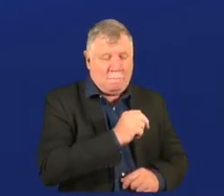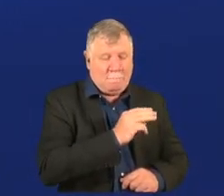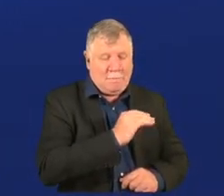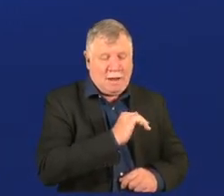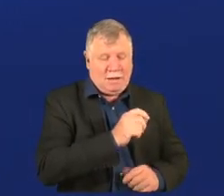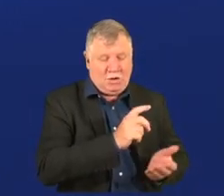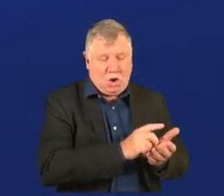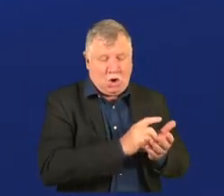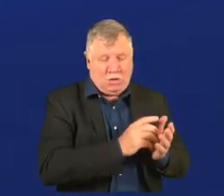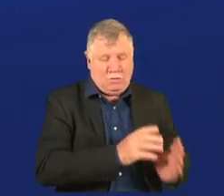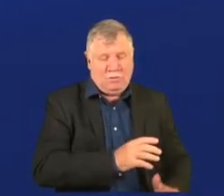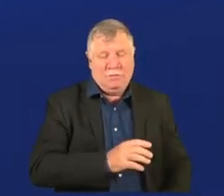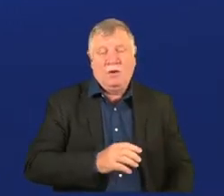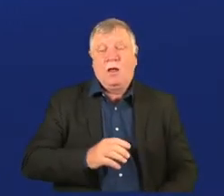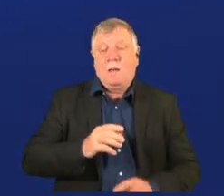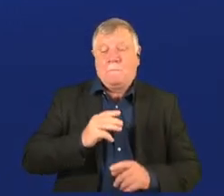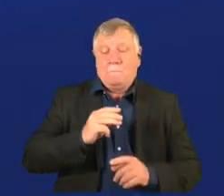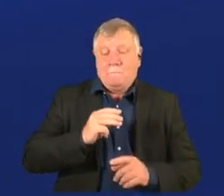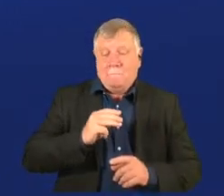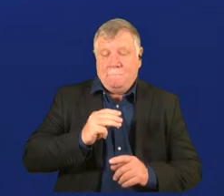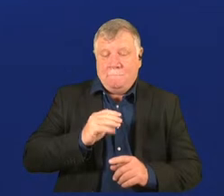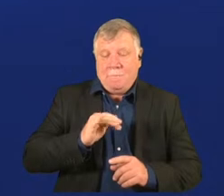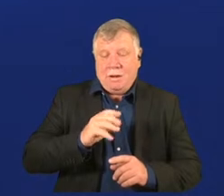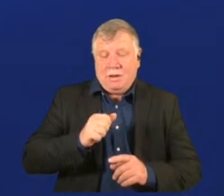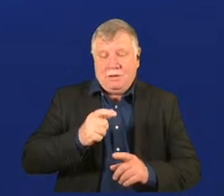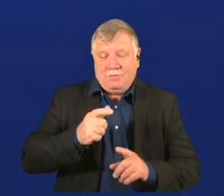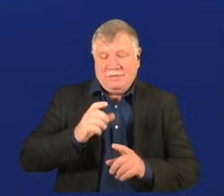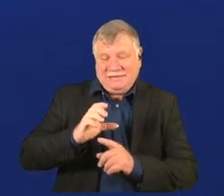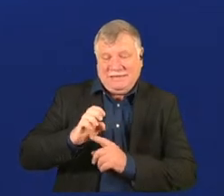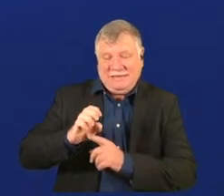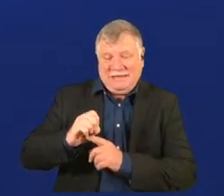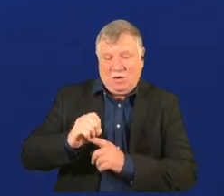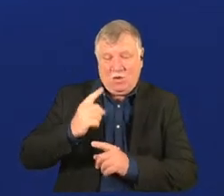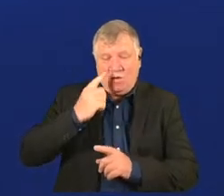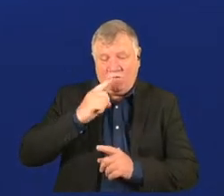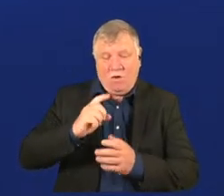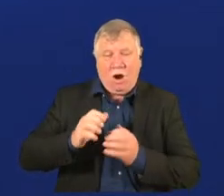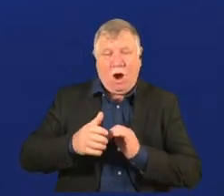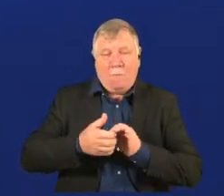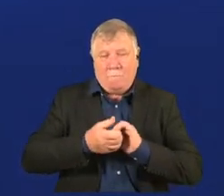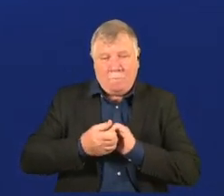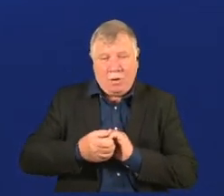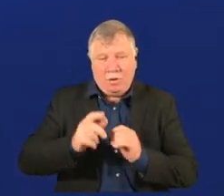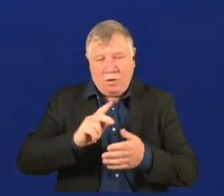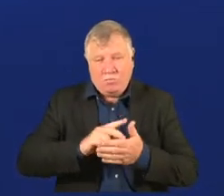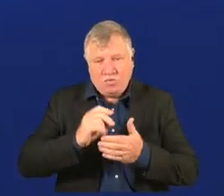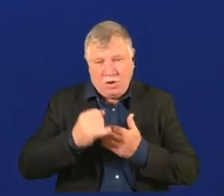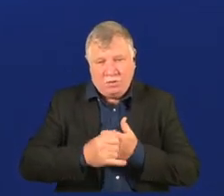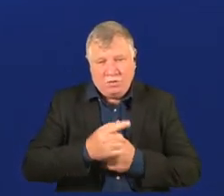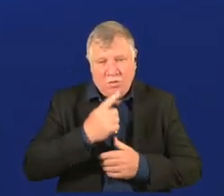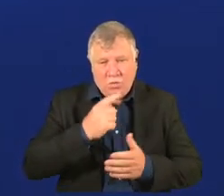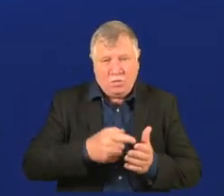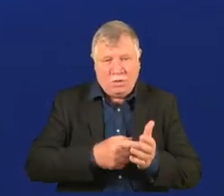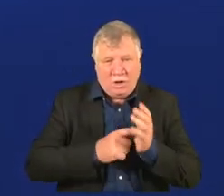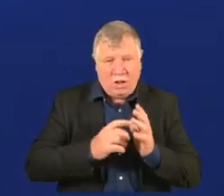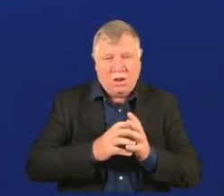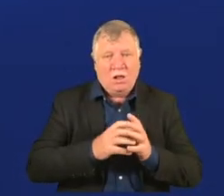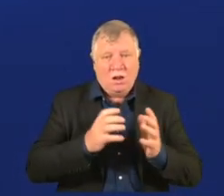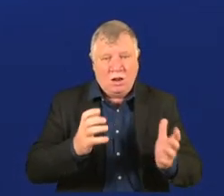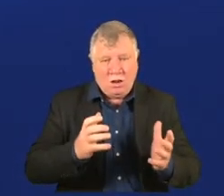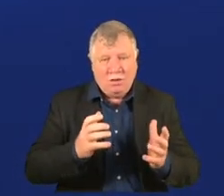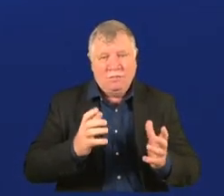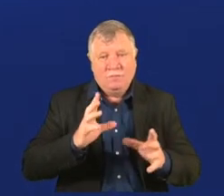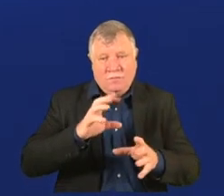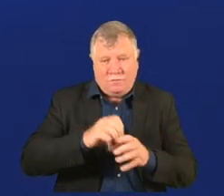Policy, Maria Levis, the CEO of Impactivo, our essential partner on this project, which it required significant